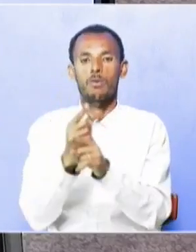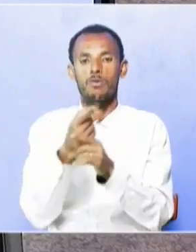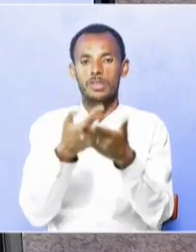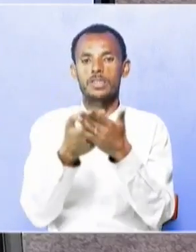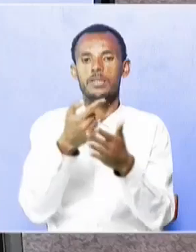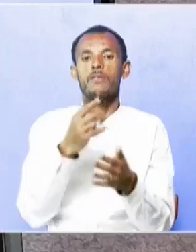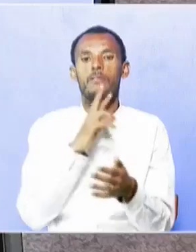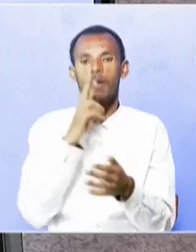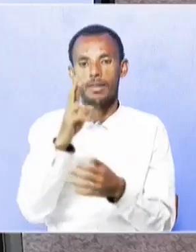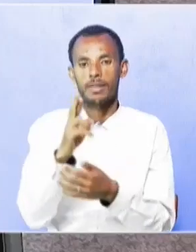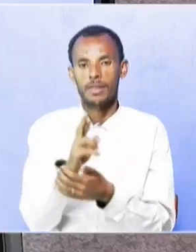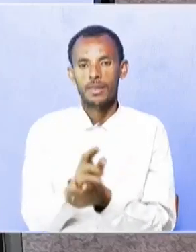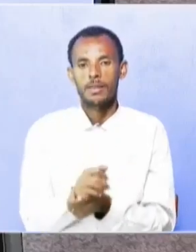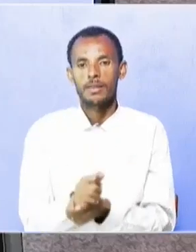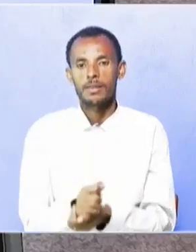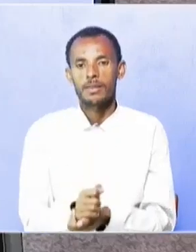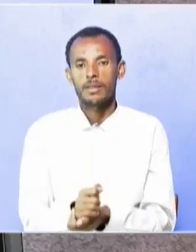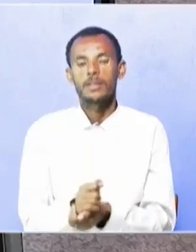fact?